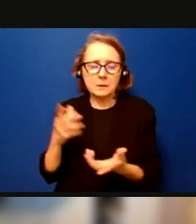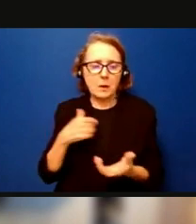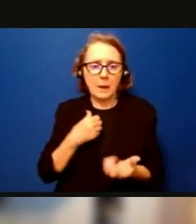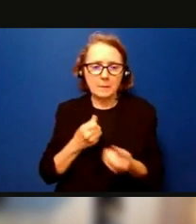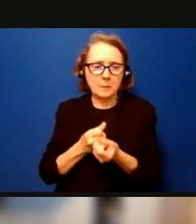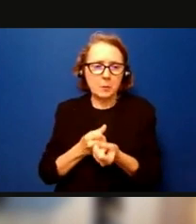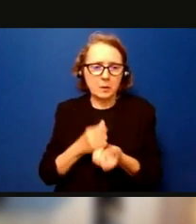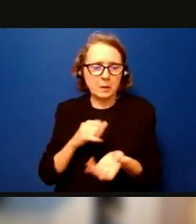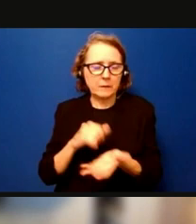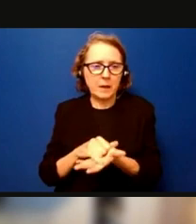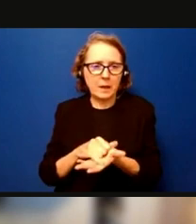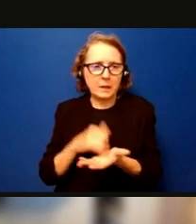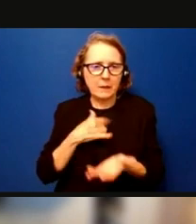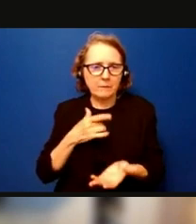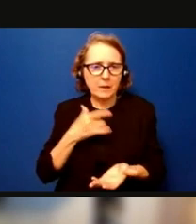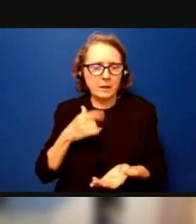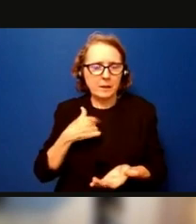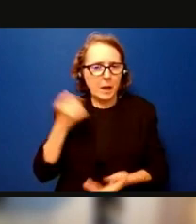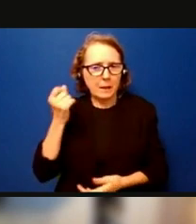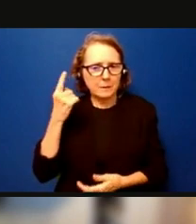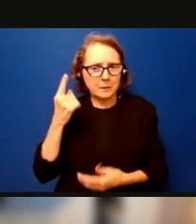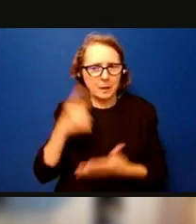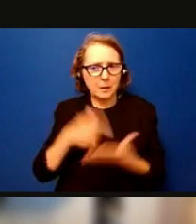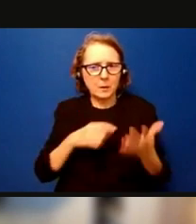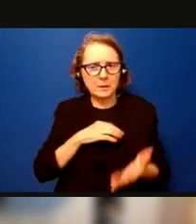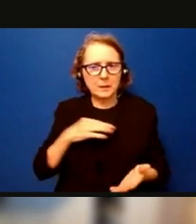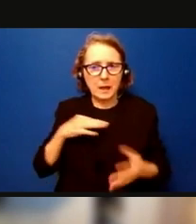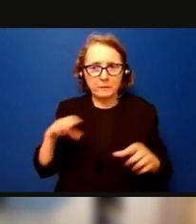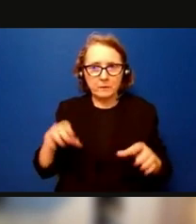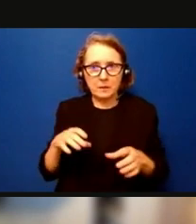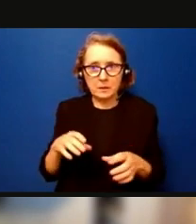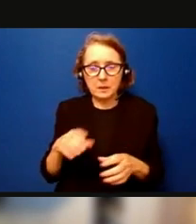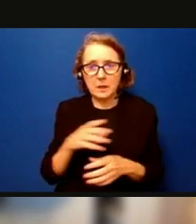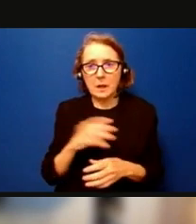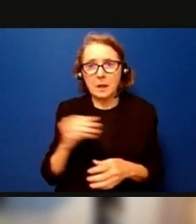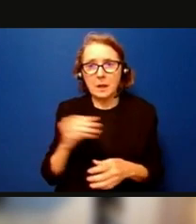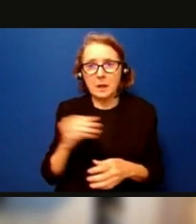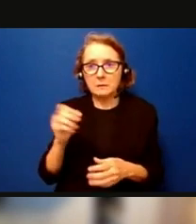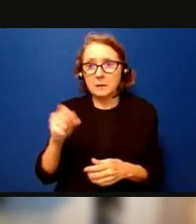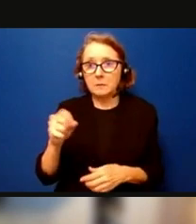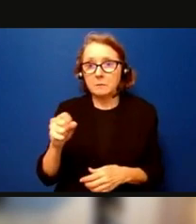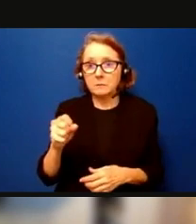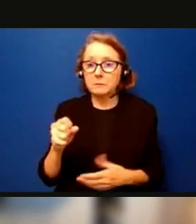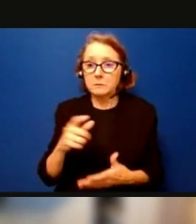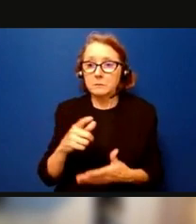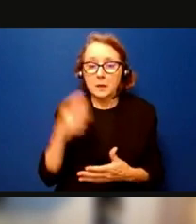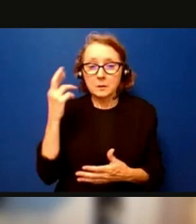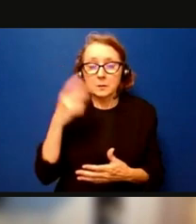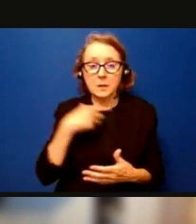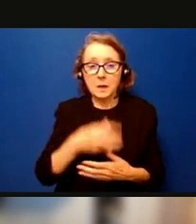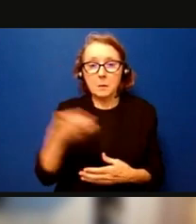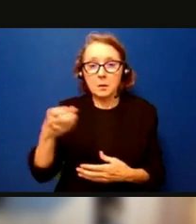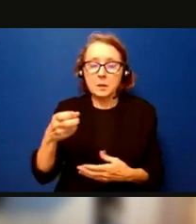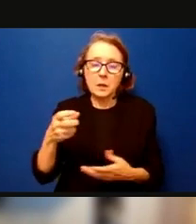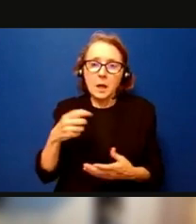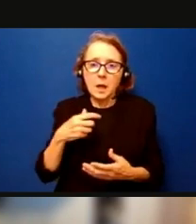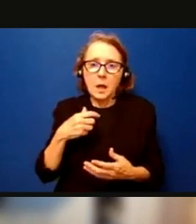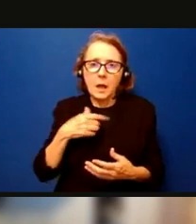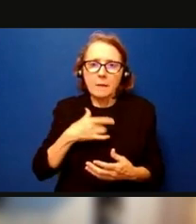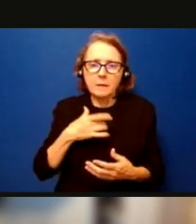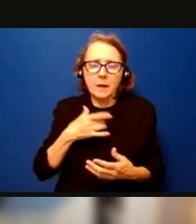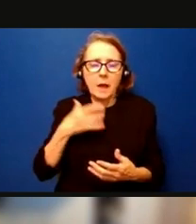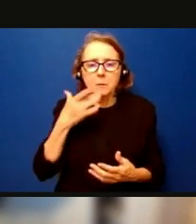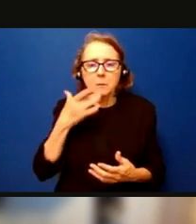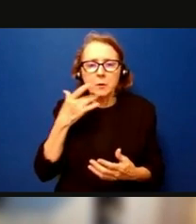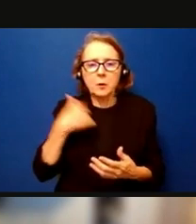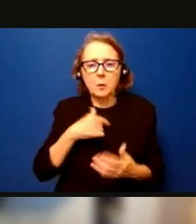support of this. I think I understand what staff did here. And yeah, that's why I pulled it. I think it's good that we're still, I would prefer that we could